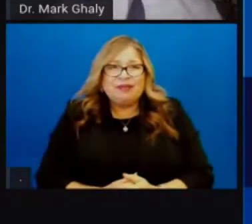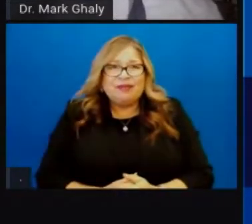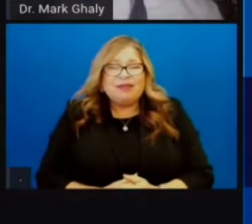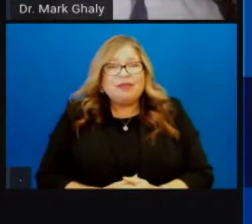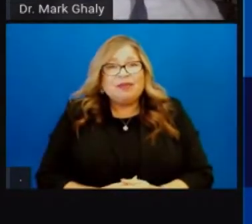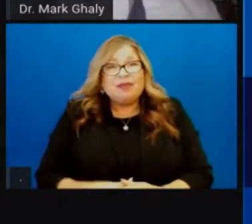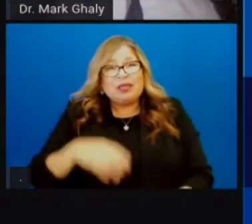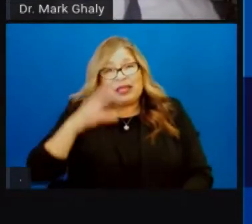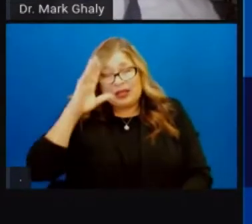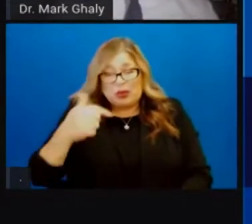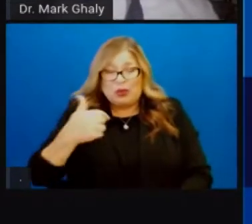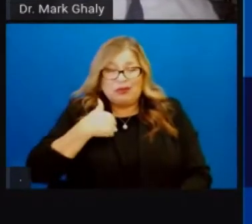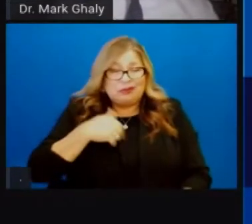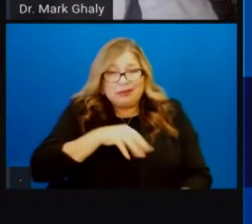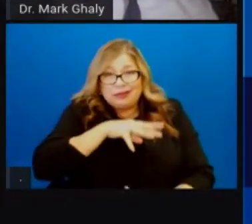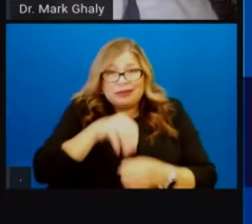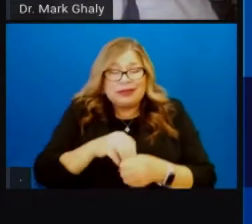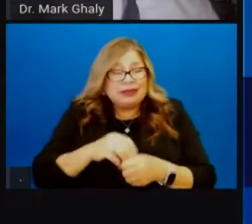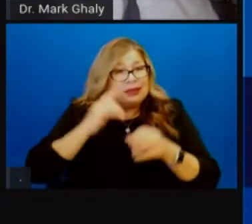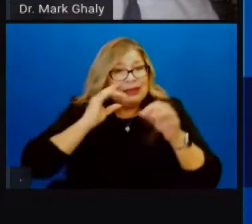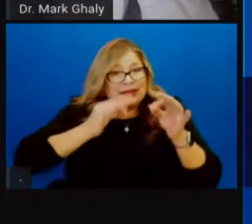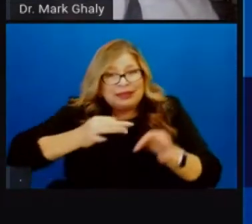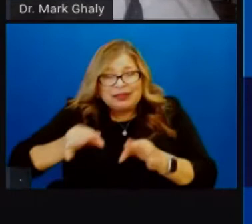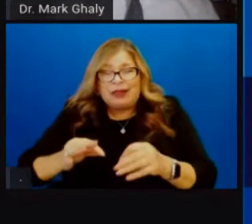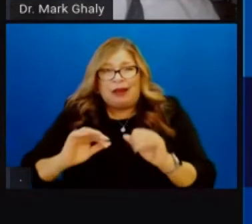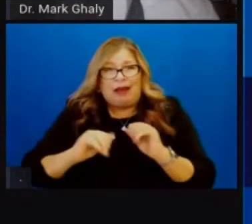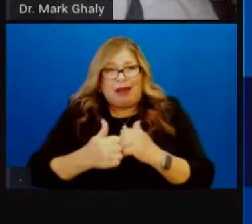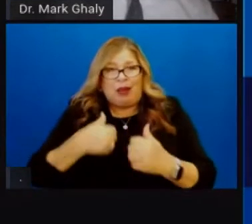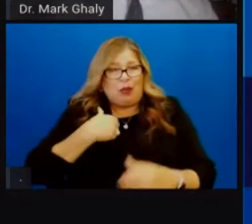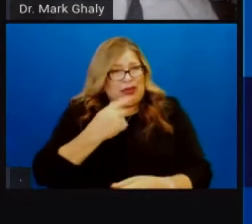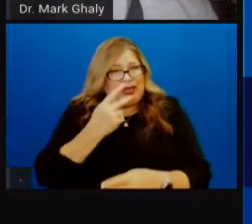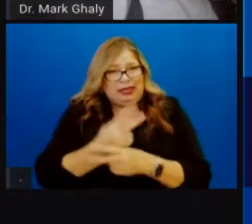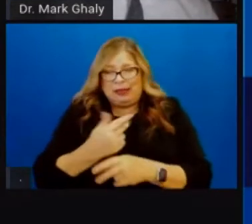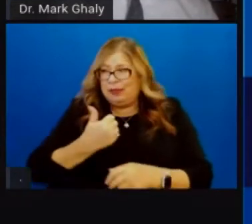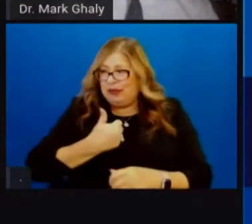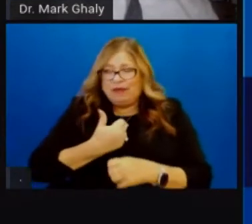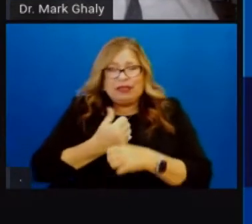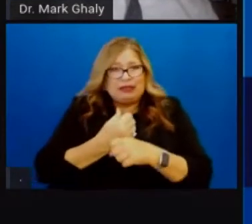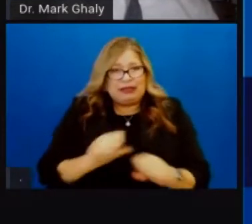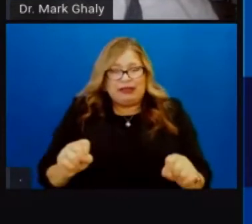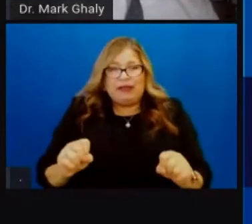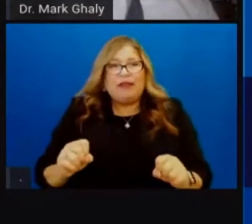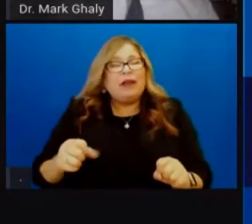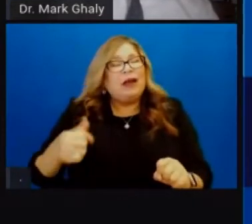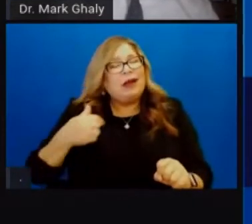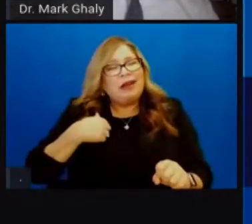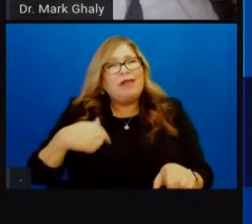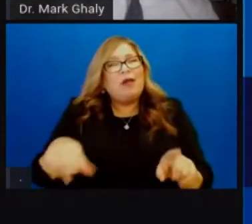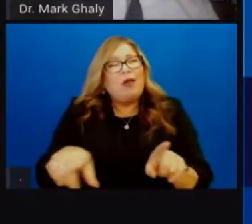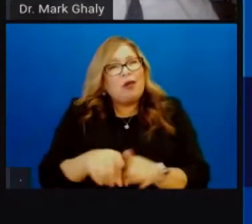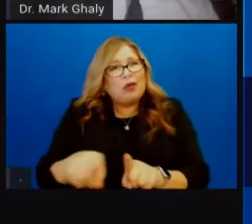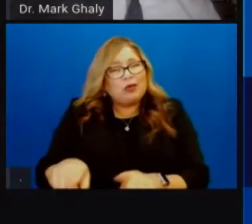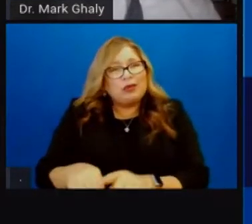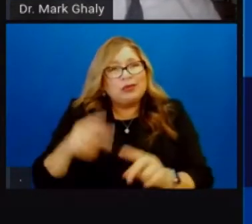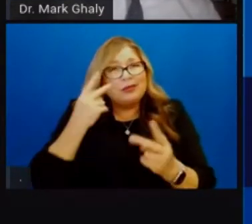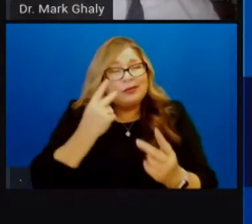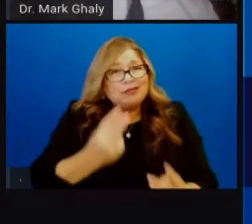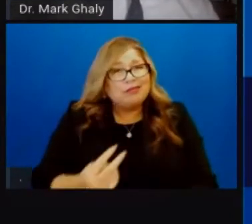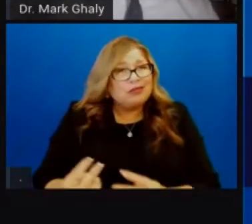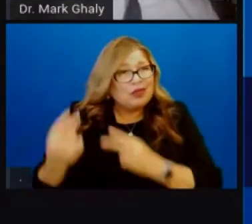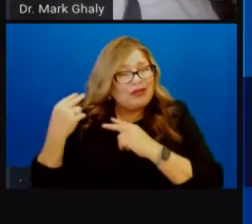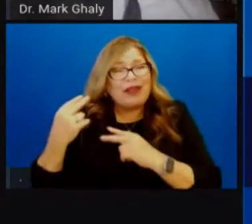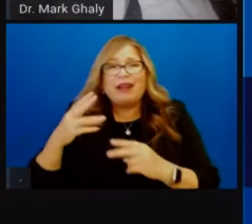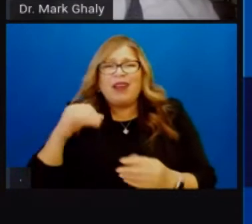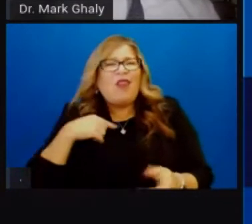deep in the decision making about how we support our state to get through this, I also often reflect, as I have multiple times with